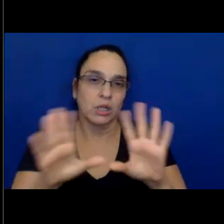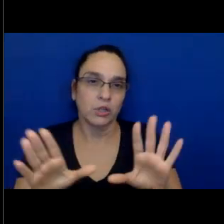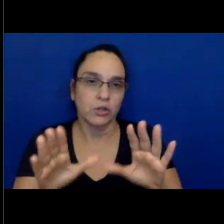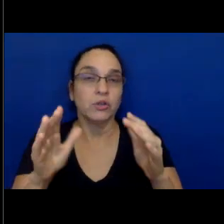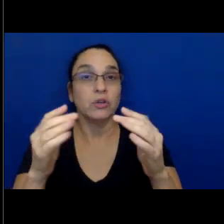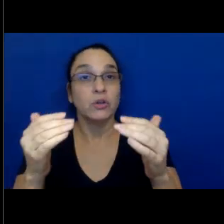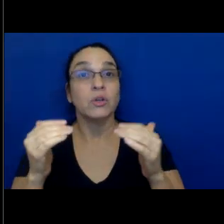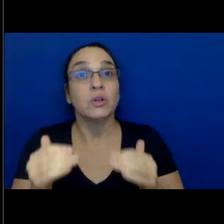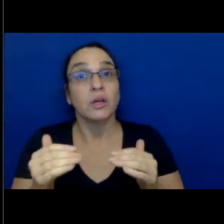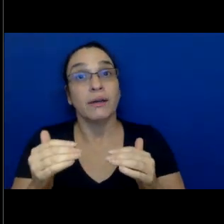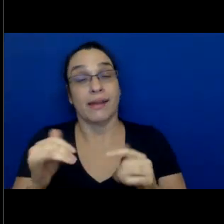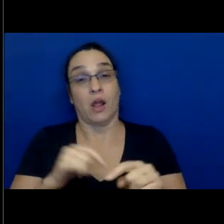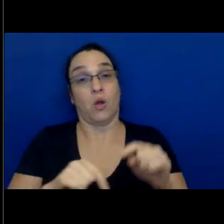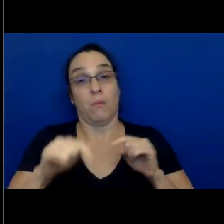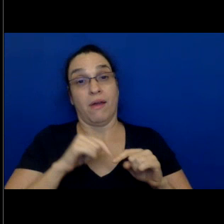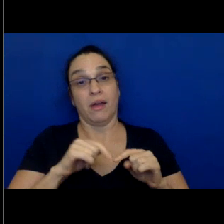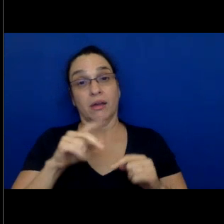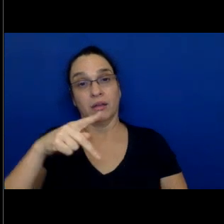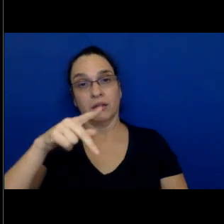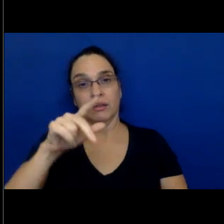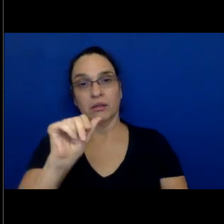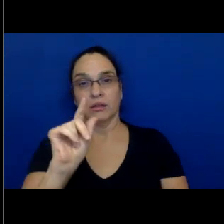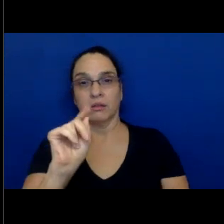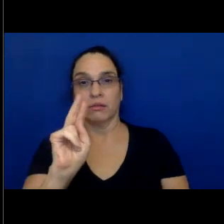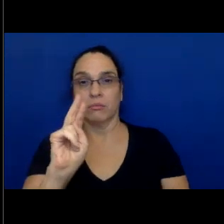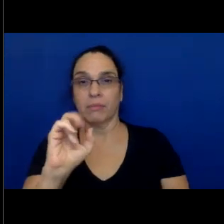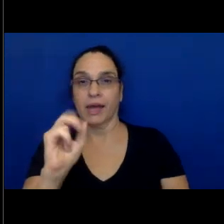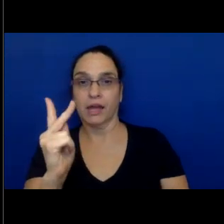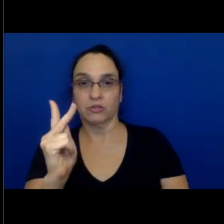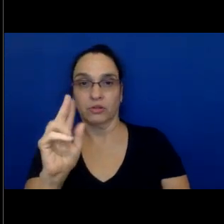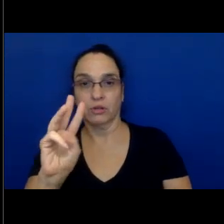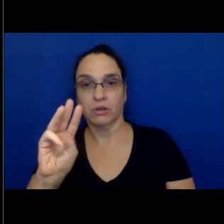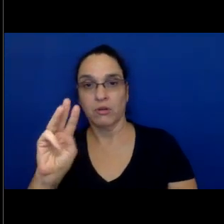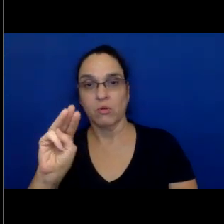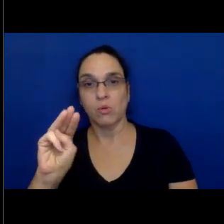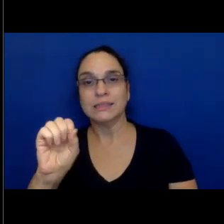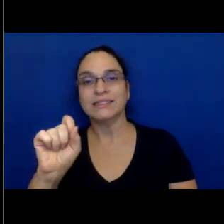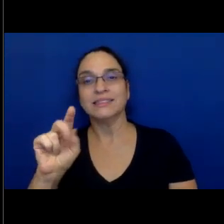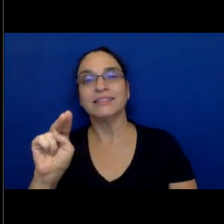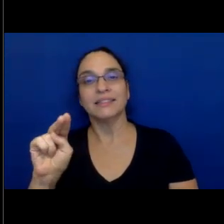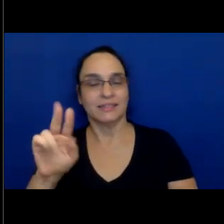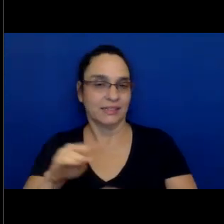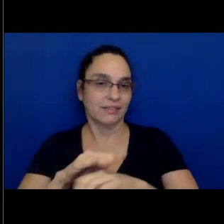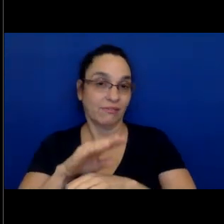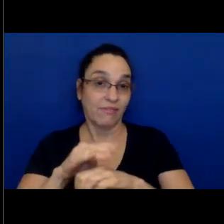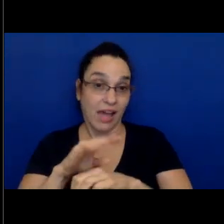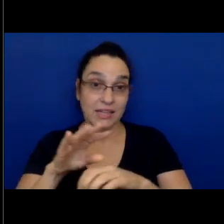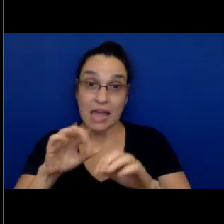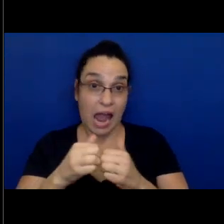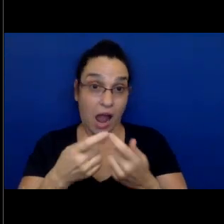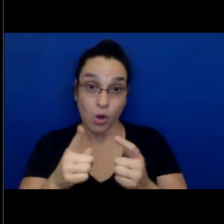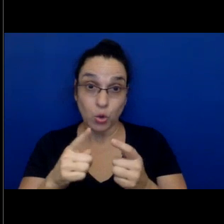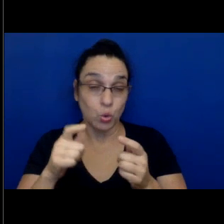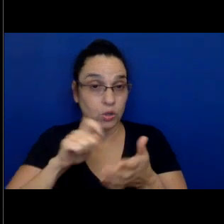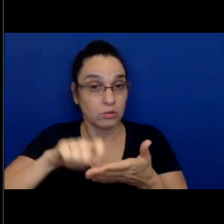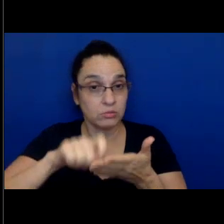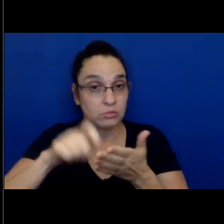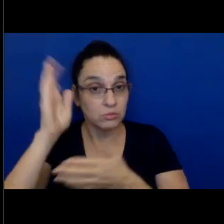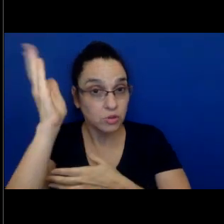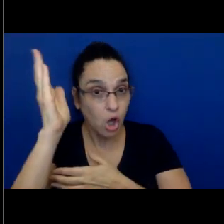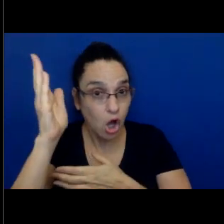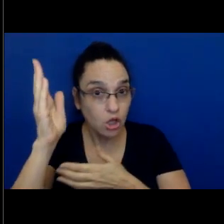to what Patrick Winston's advice on how to give talks, especially job talks, is that you want to make sure that 80% of your